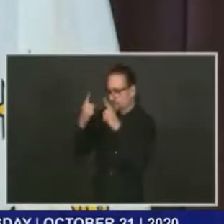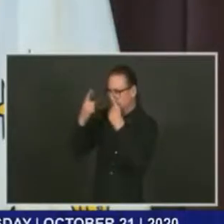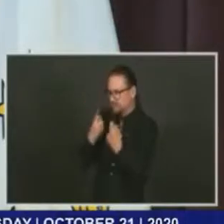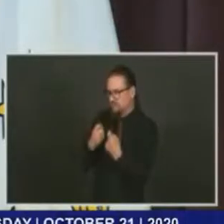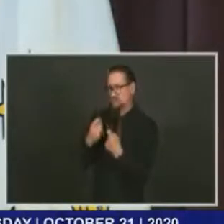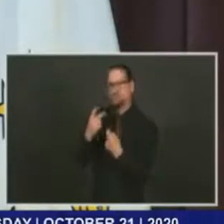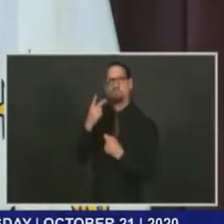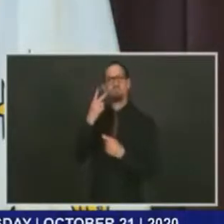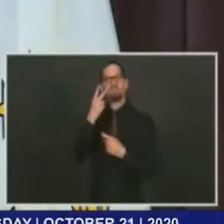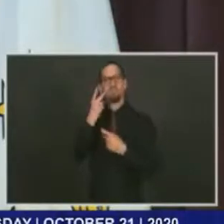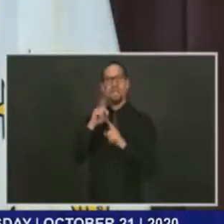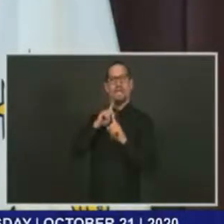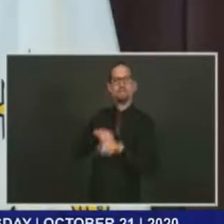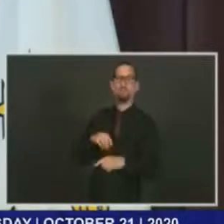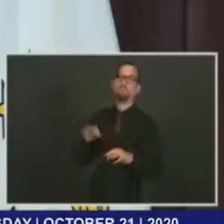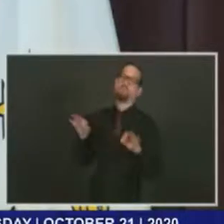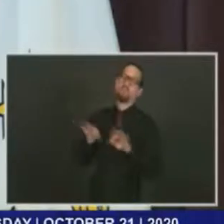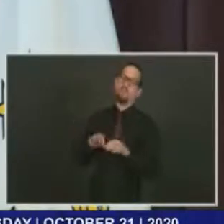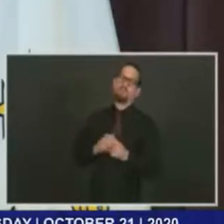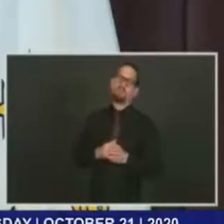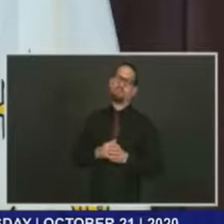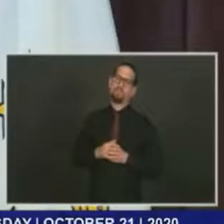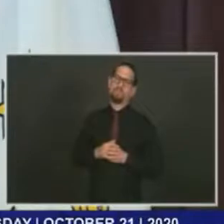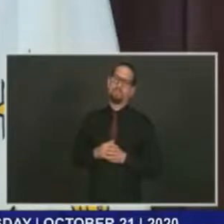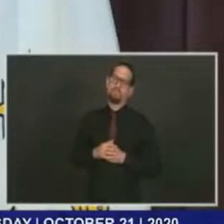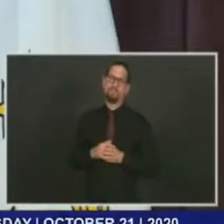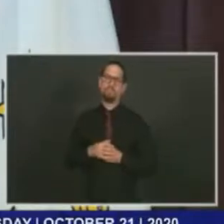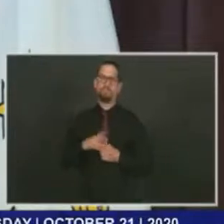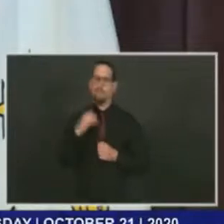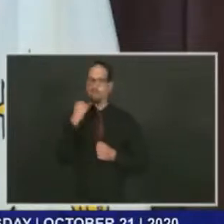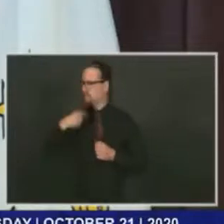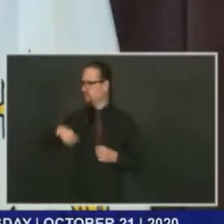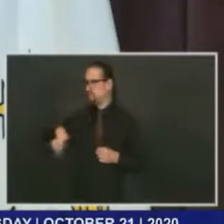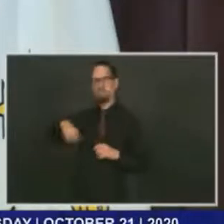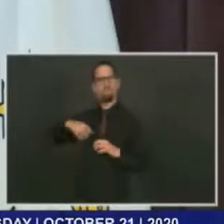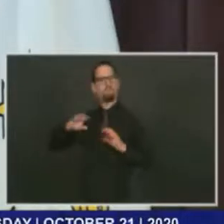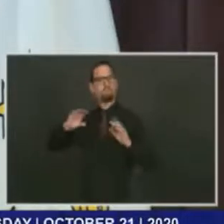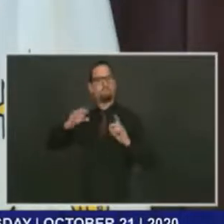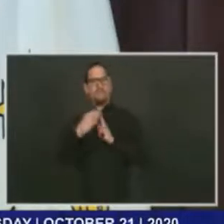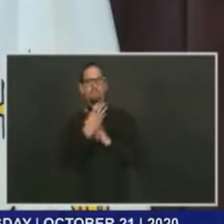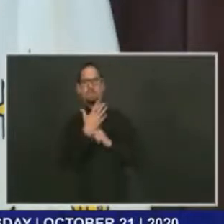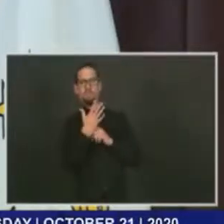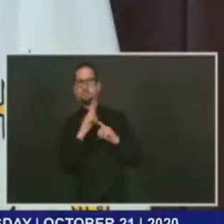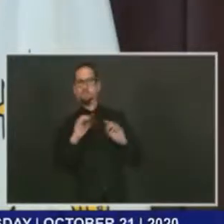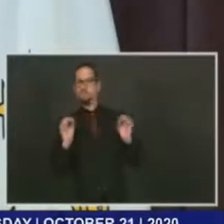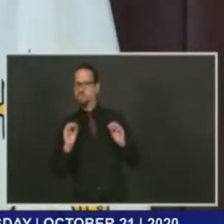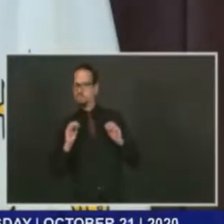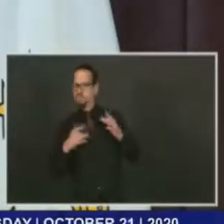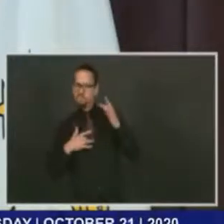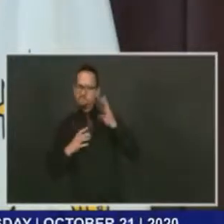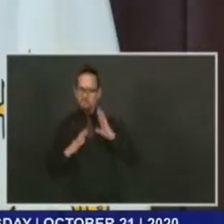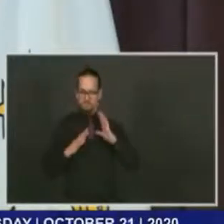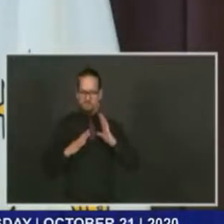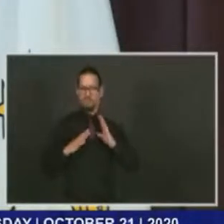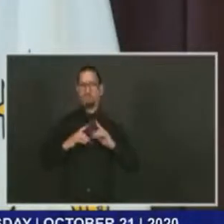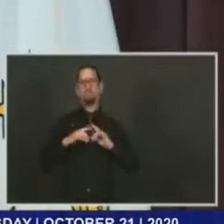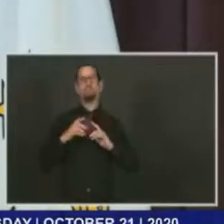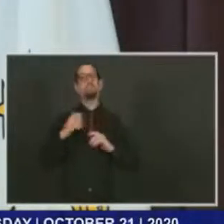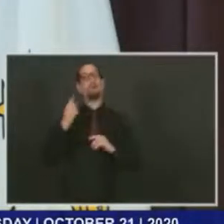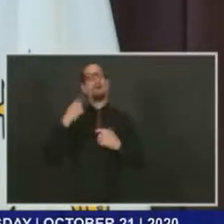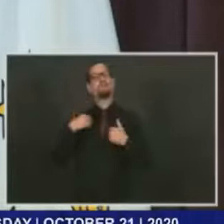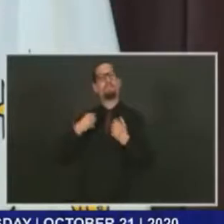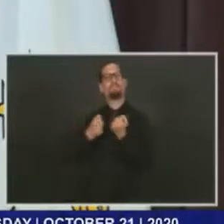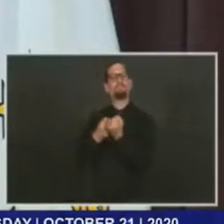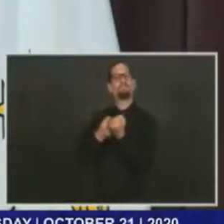people, we also have a testing program for asymptomatic people that the governor has mentioned. If you don't